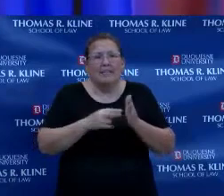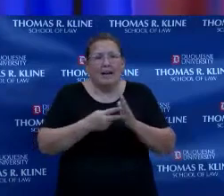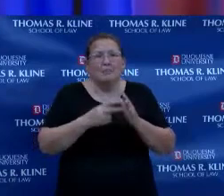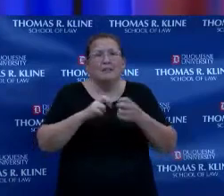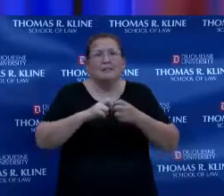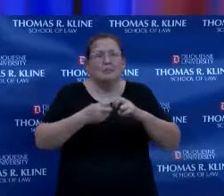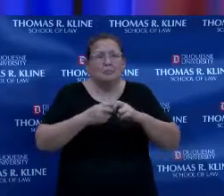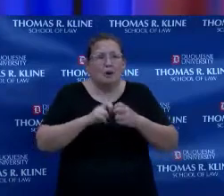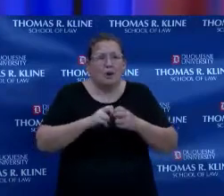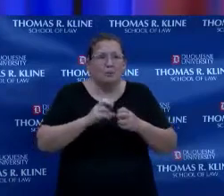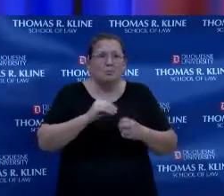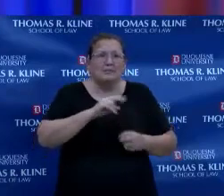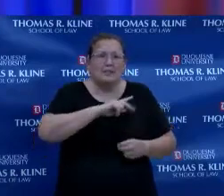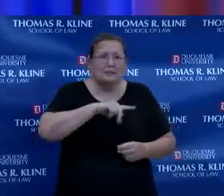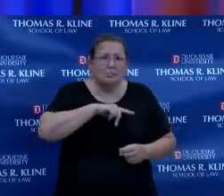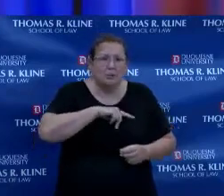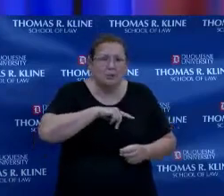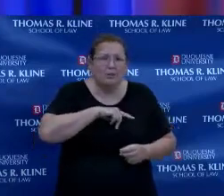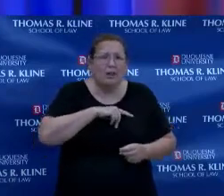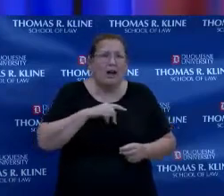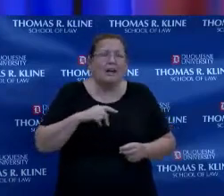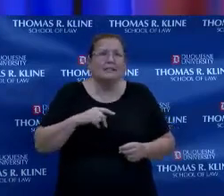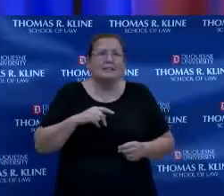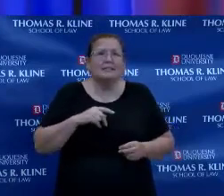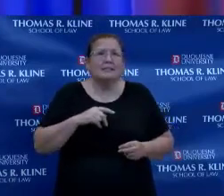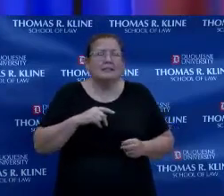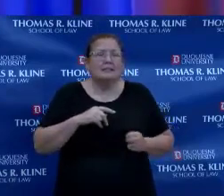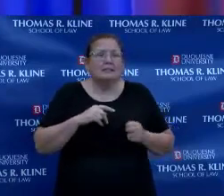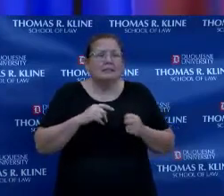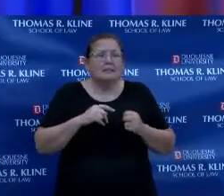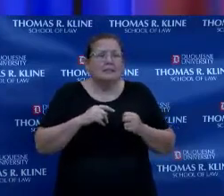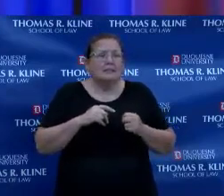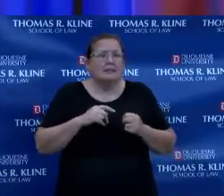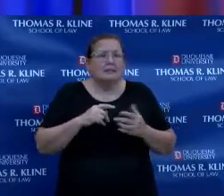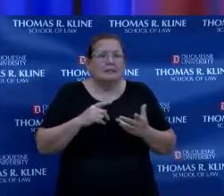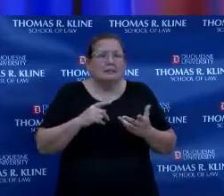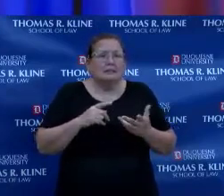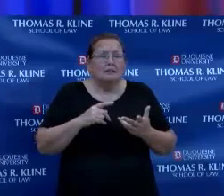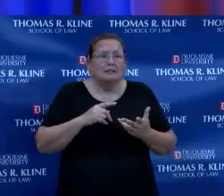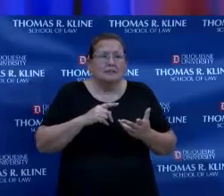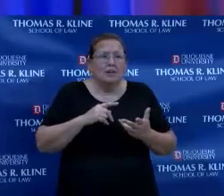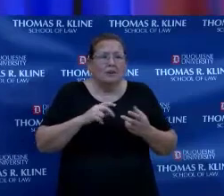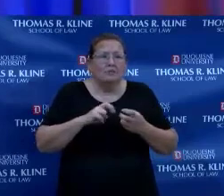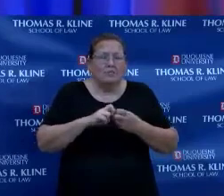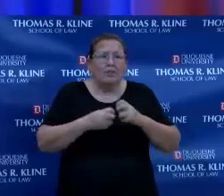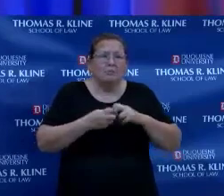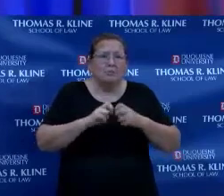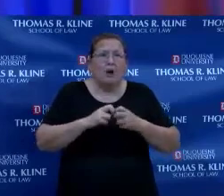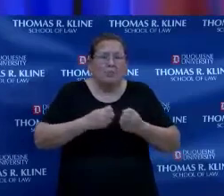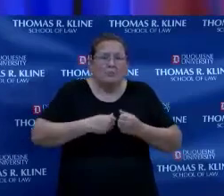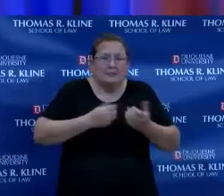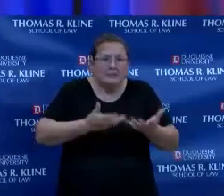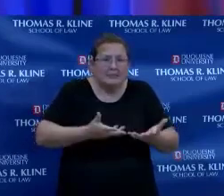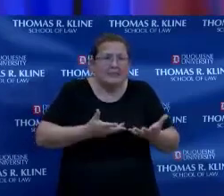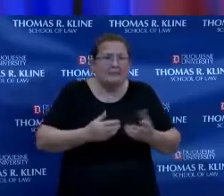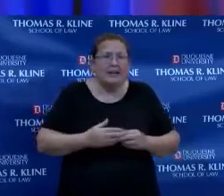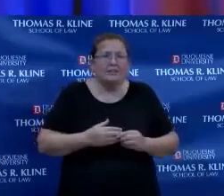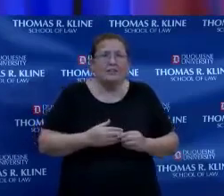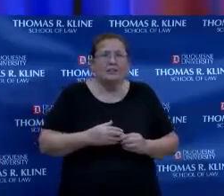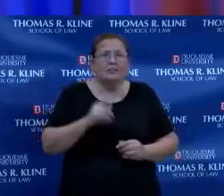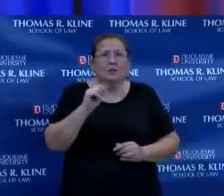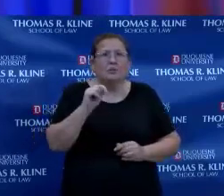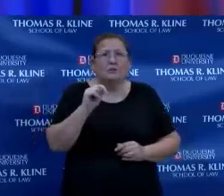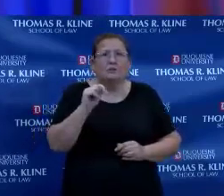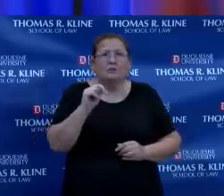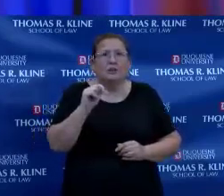their personal lives and problems in their professional lives. So, Tom Kline, prescription